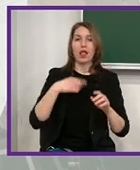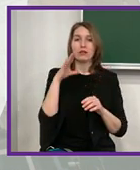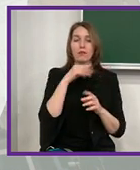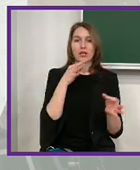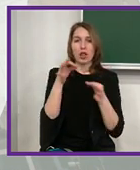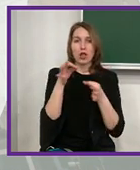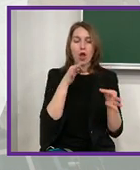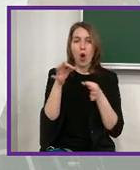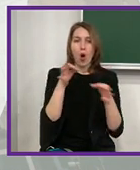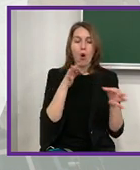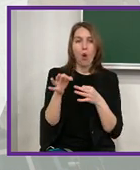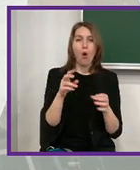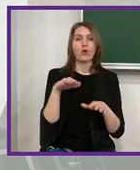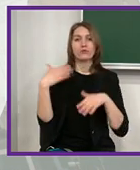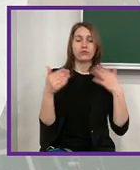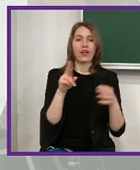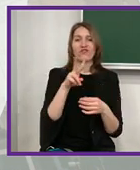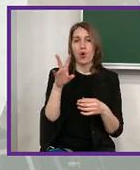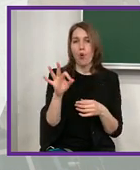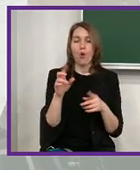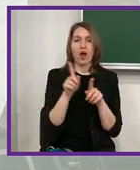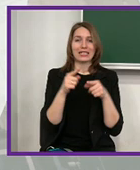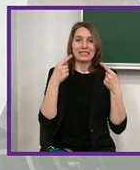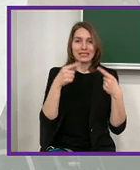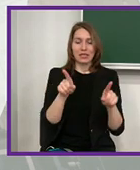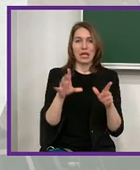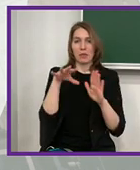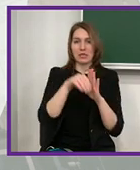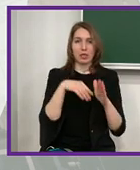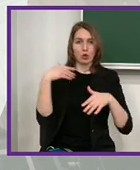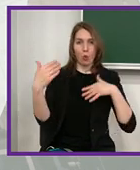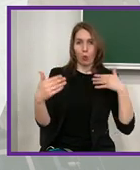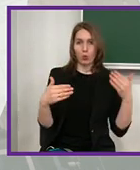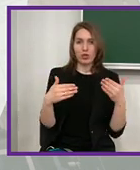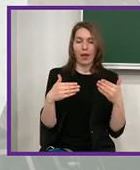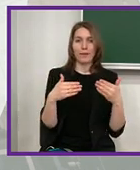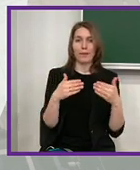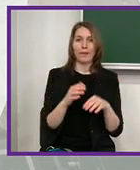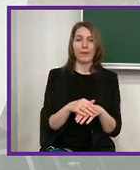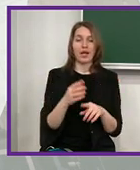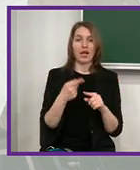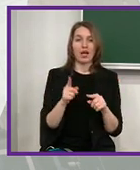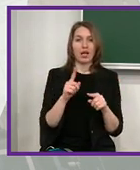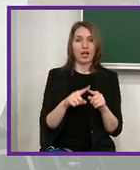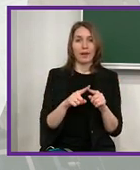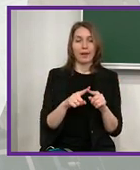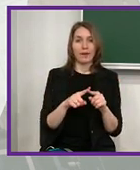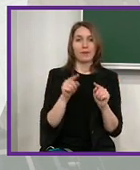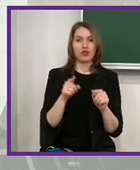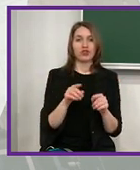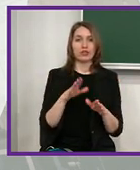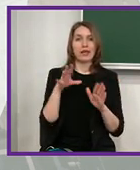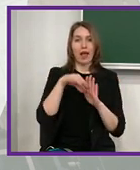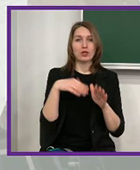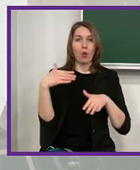who represent them, because stakeholders, again, play three important roles. They're sources, important sources of data,